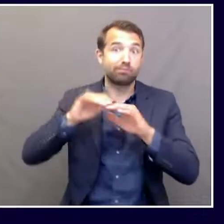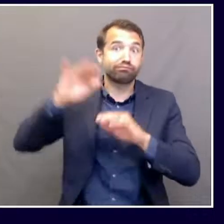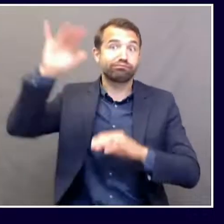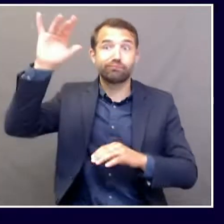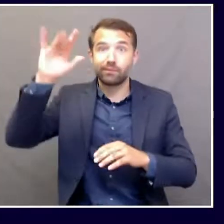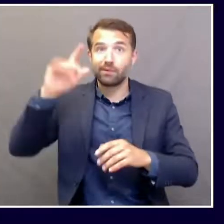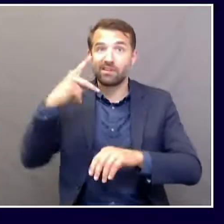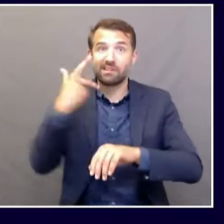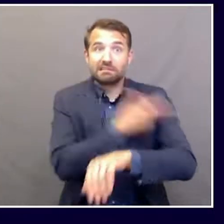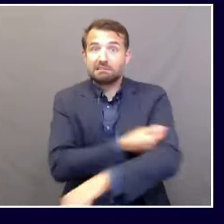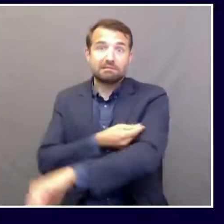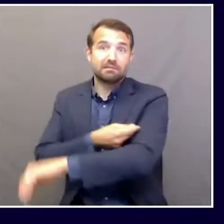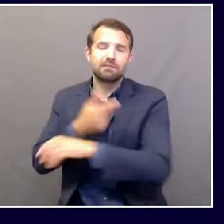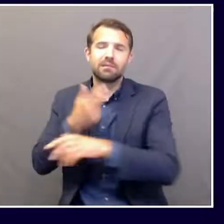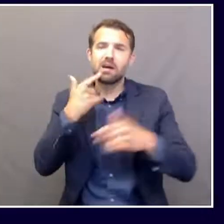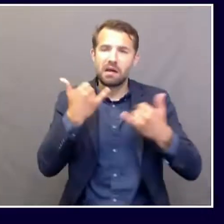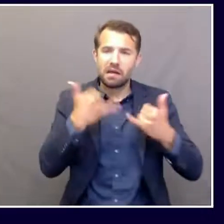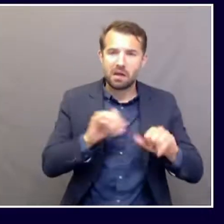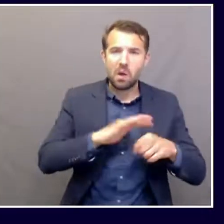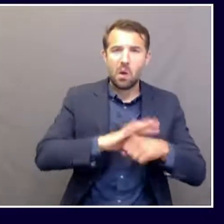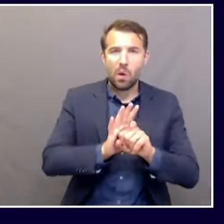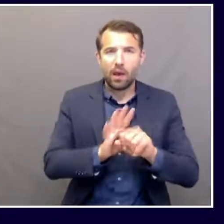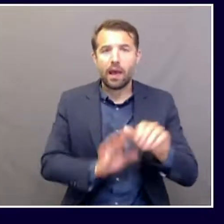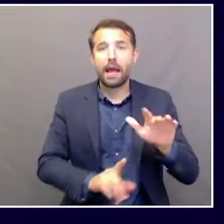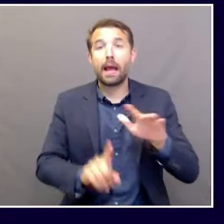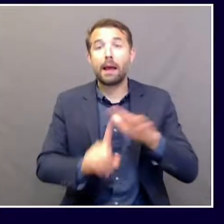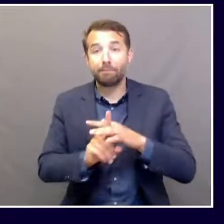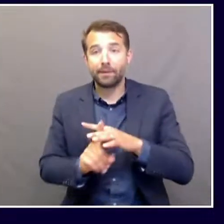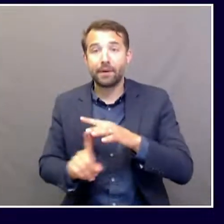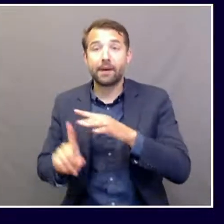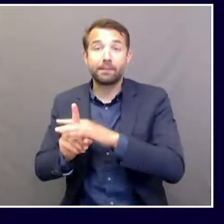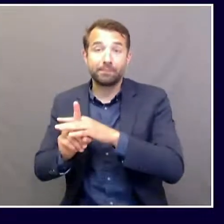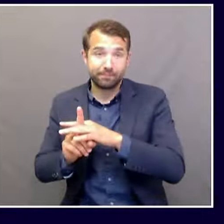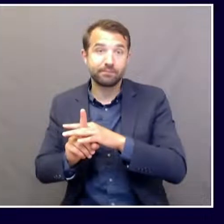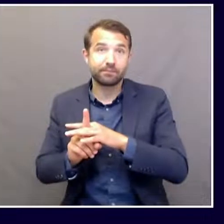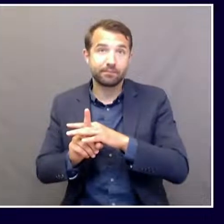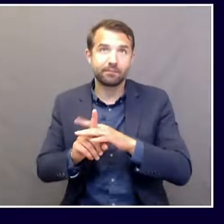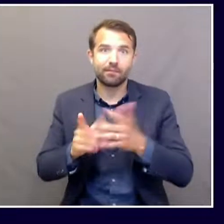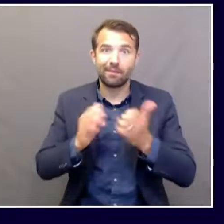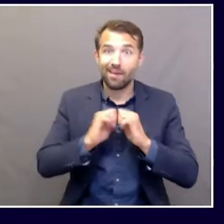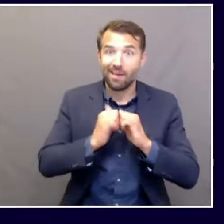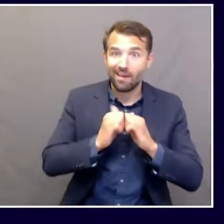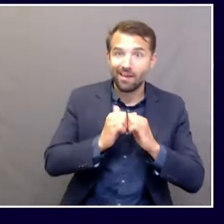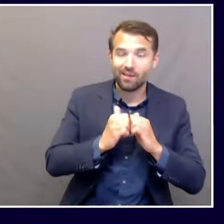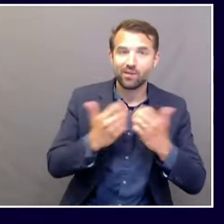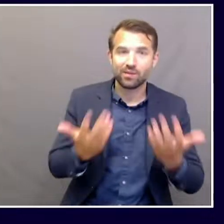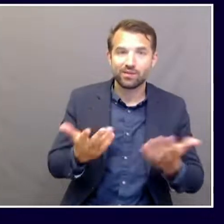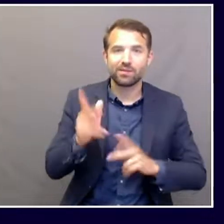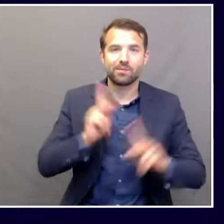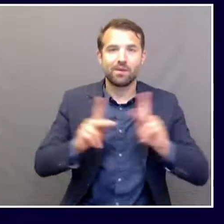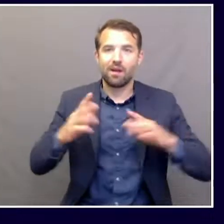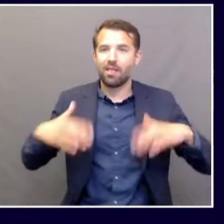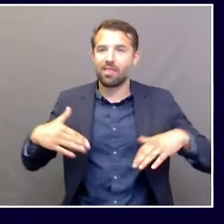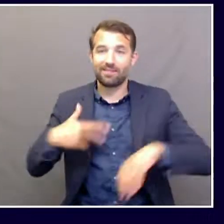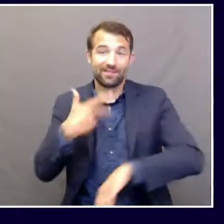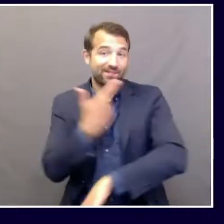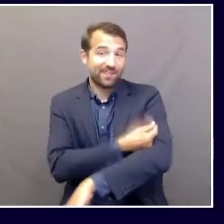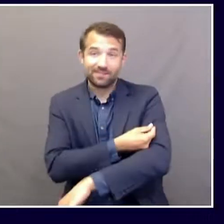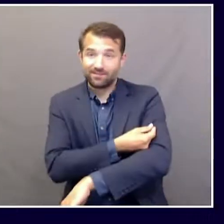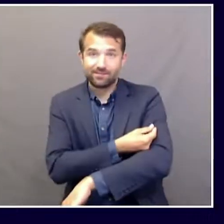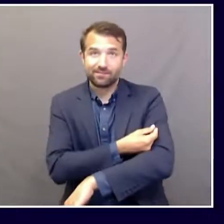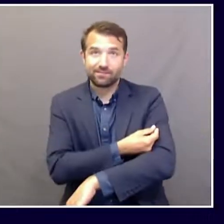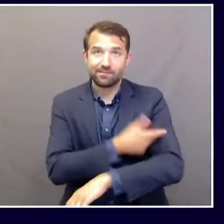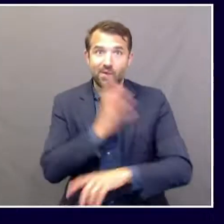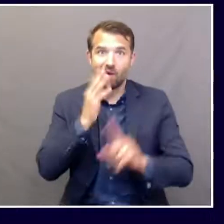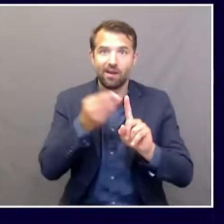will occur in those settings will largely be through pockets of unvaccinated people, probably precipitating an outbreak.